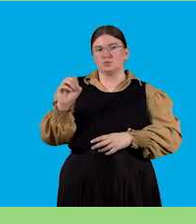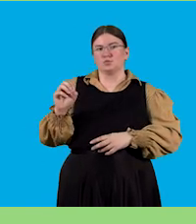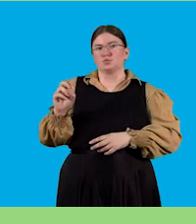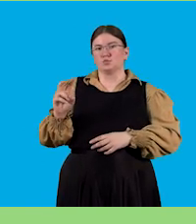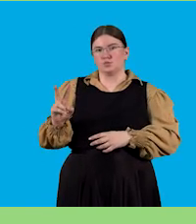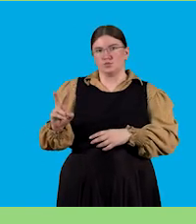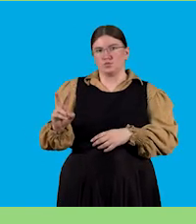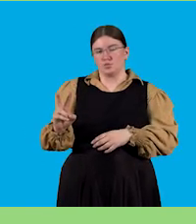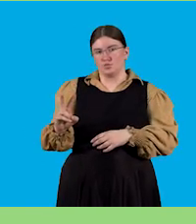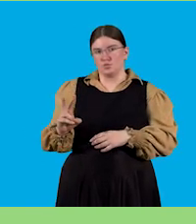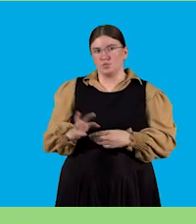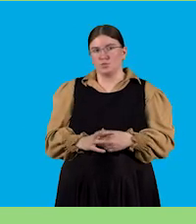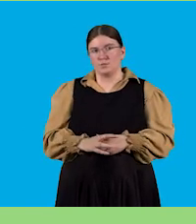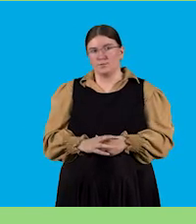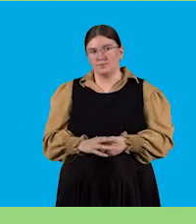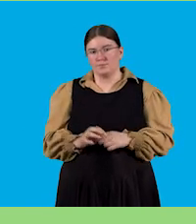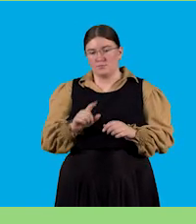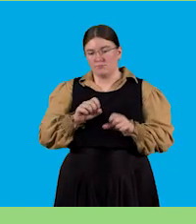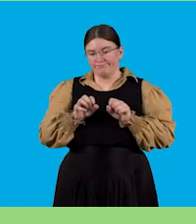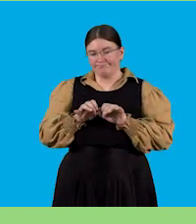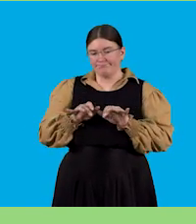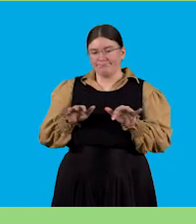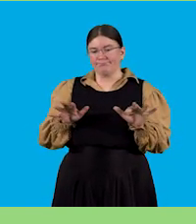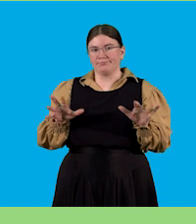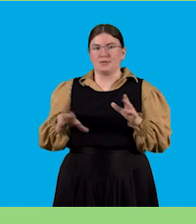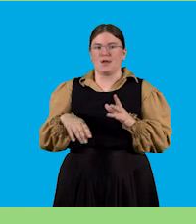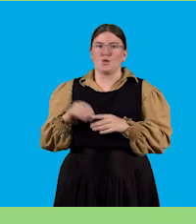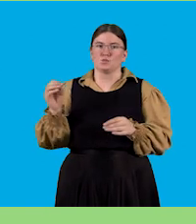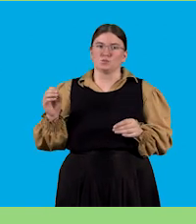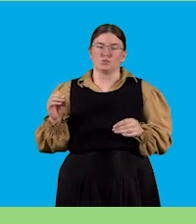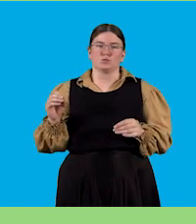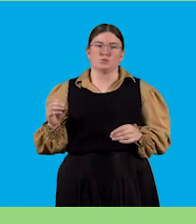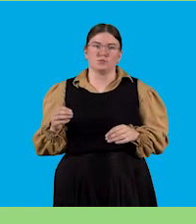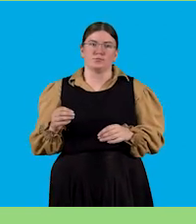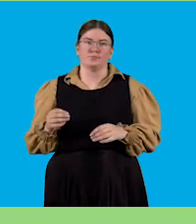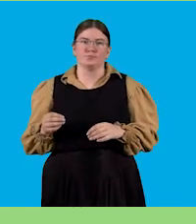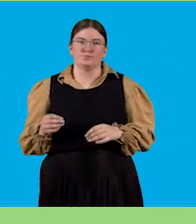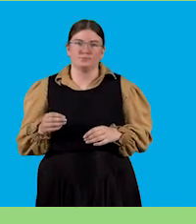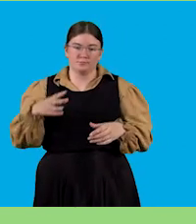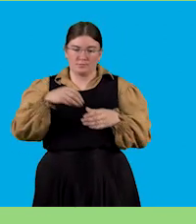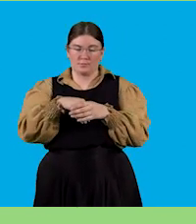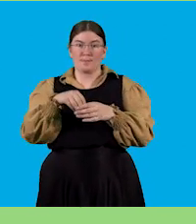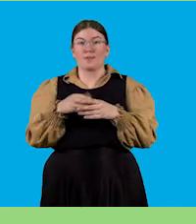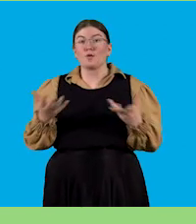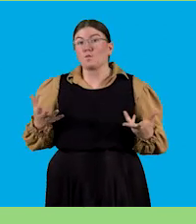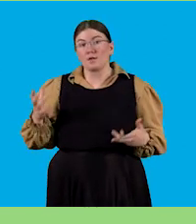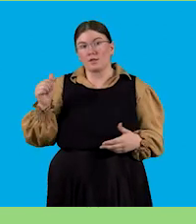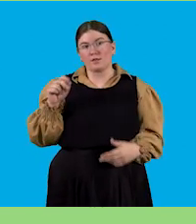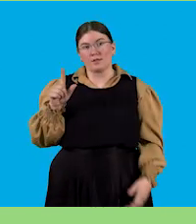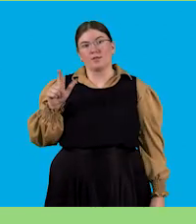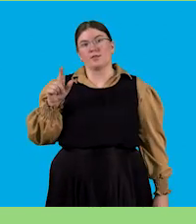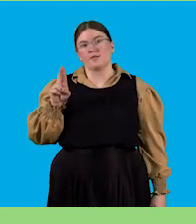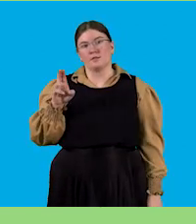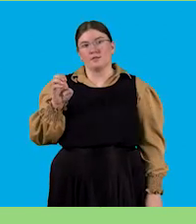capillaries, and then carbon dioxide diffuses out or moves out of the blood capillaries into